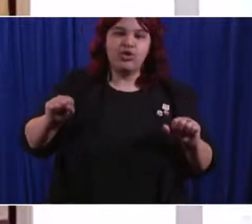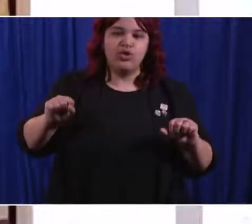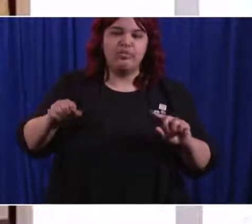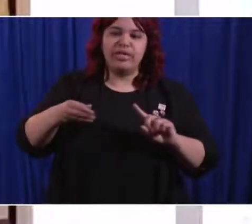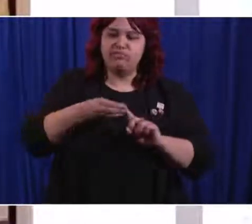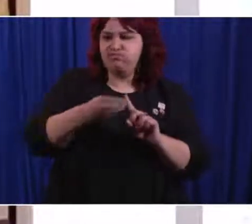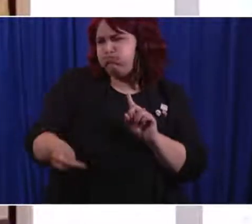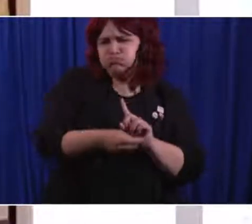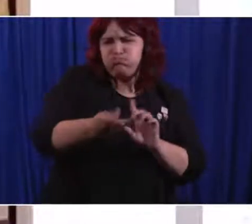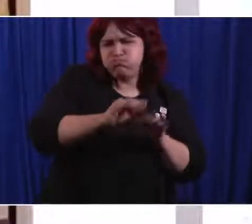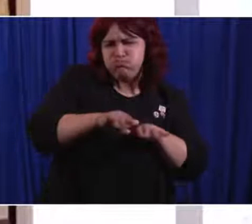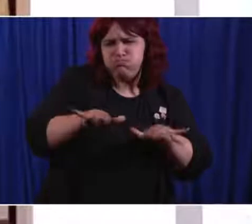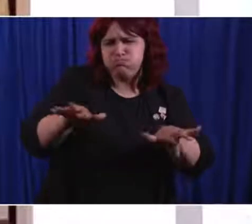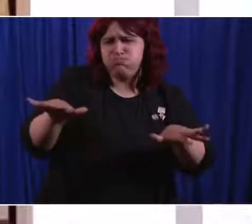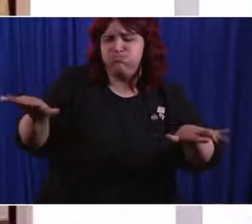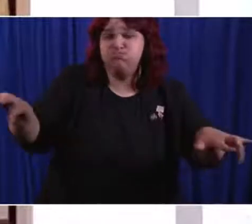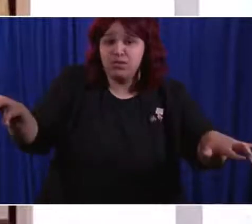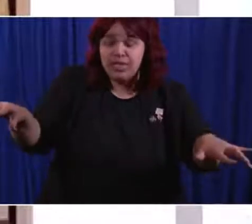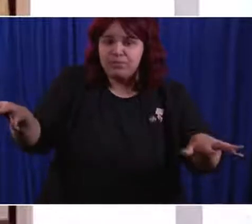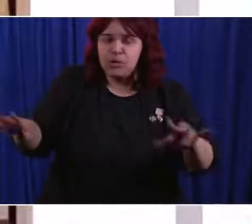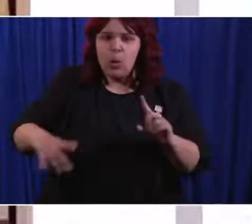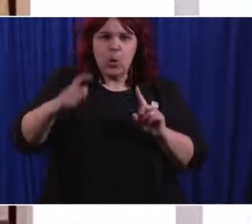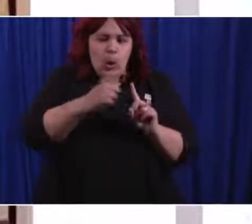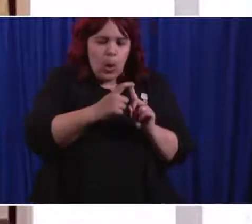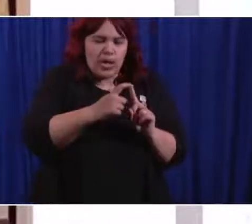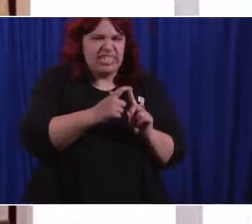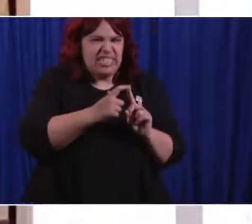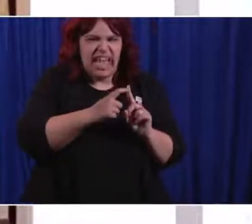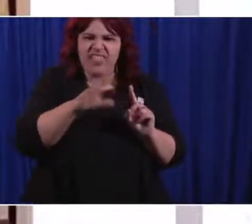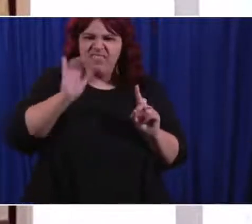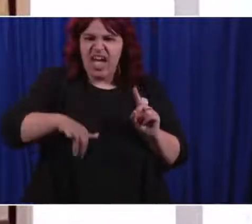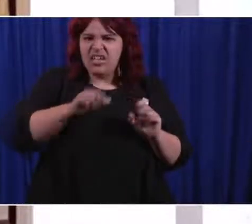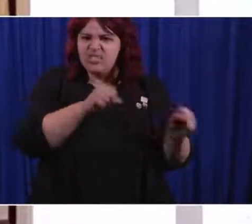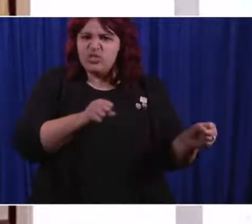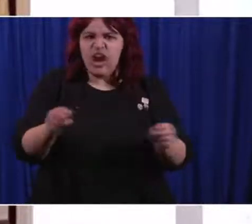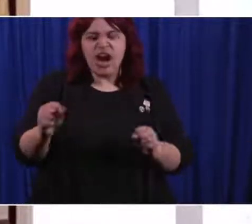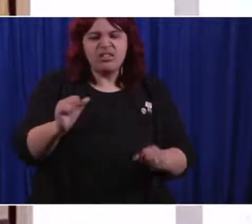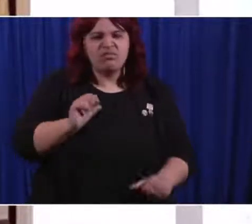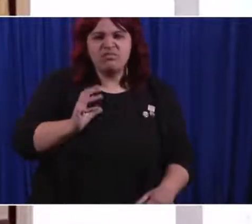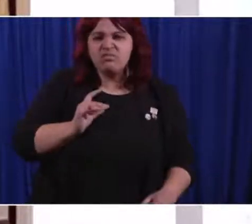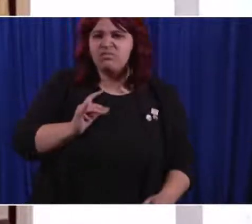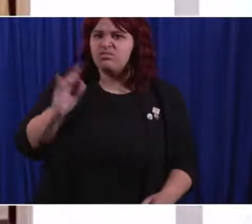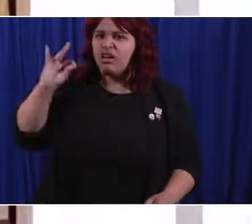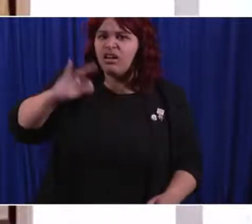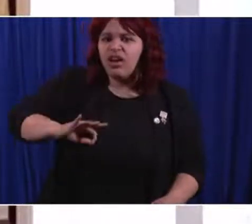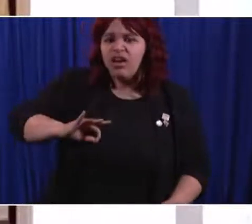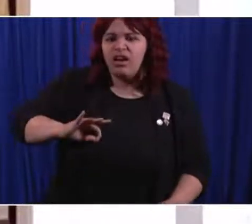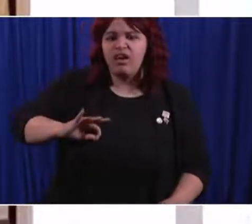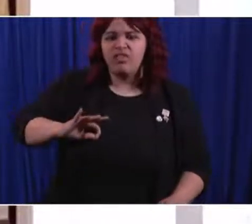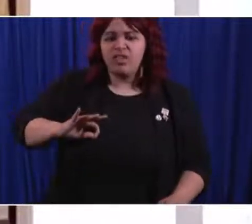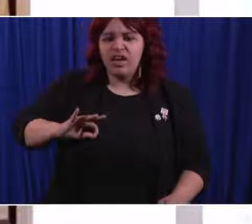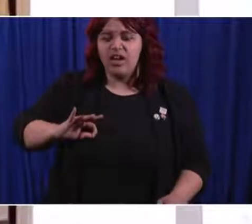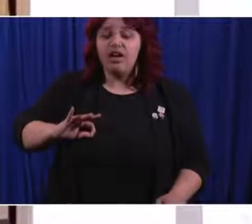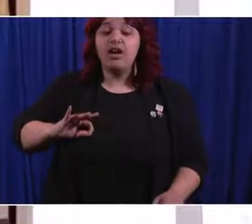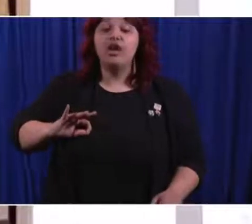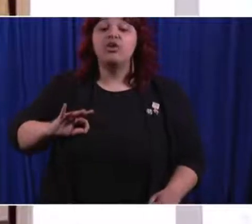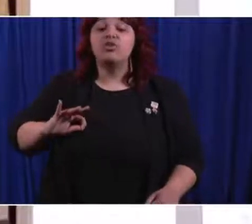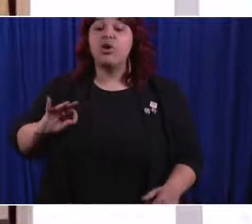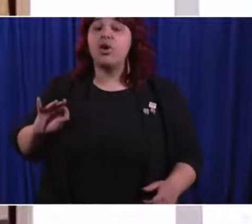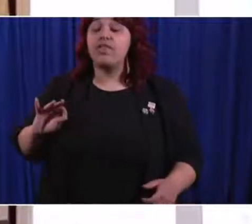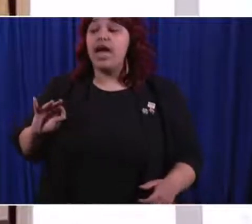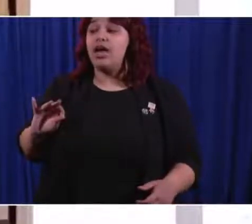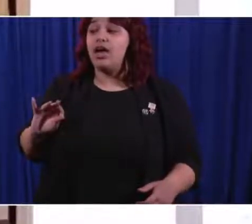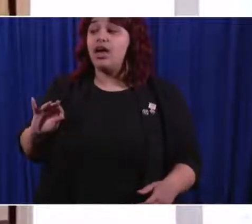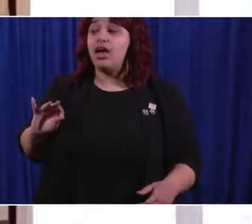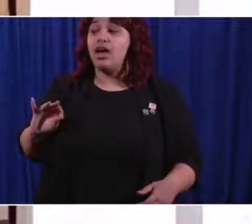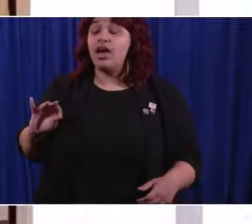So quarantine is particularly helpful in limiting the spread of diseases that can occur before